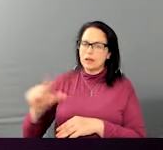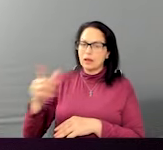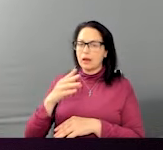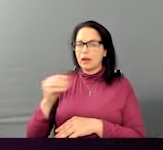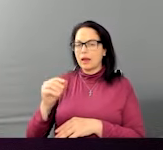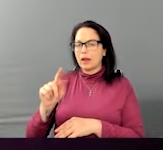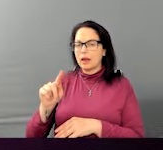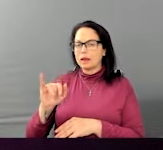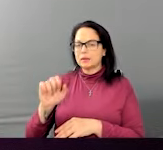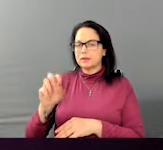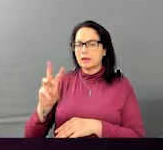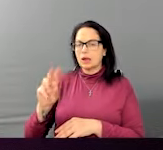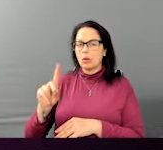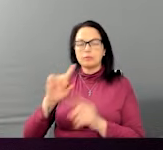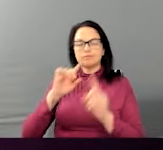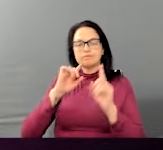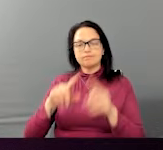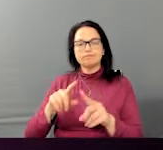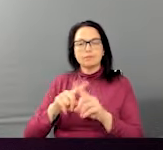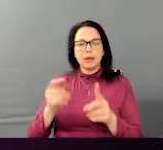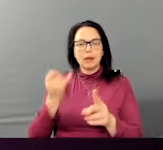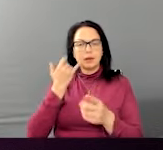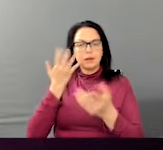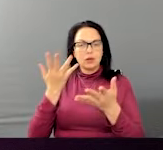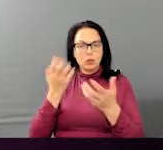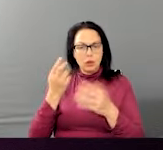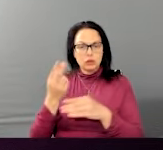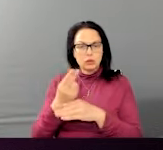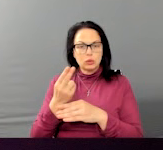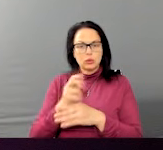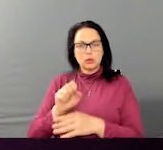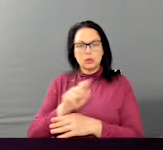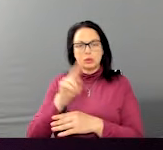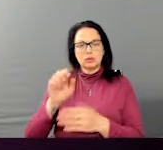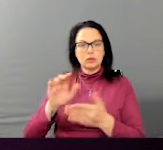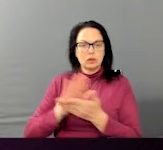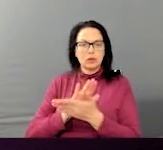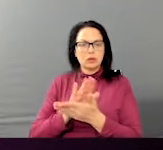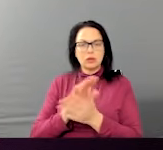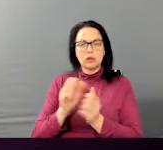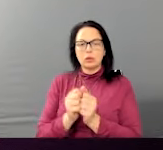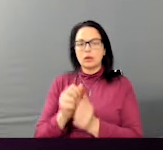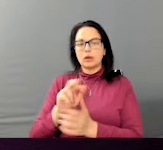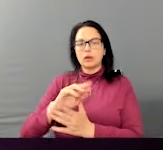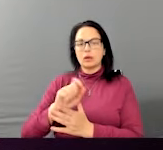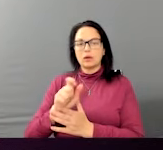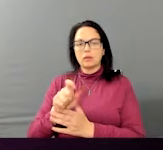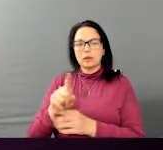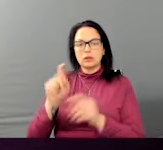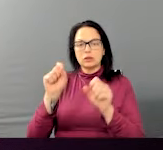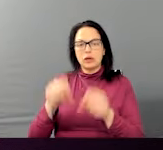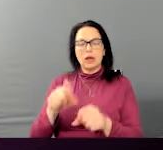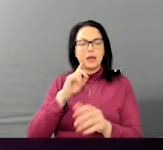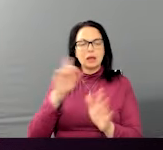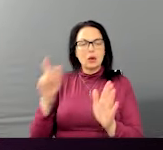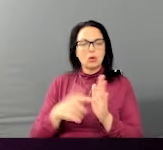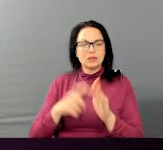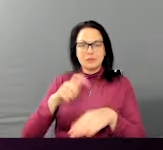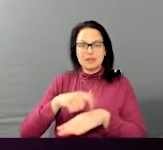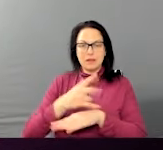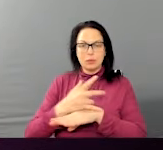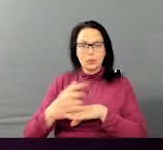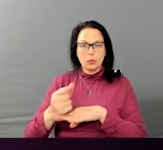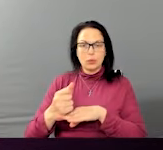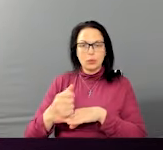But if you want to use style sheets with Remix, you can. It's really, really great. I just noticed my time is up, so that's my